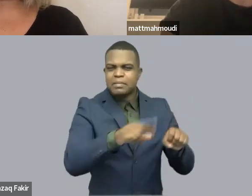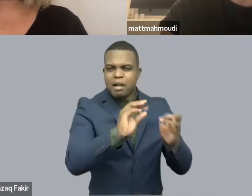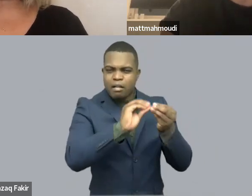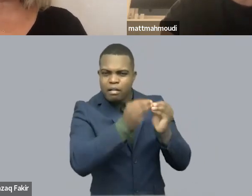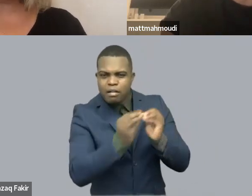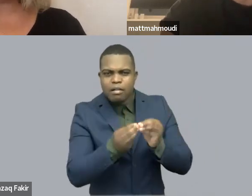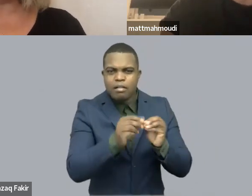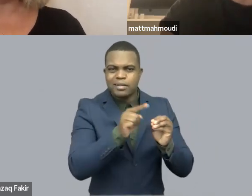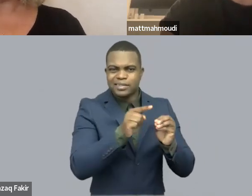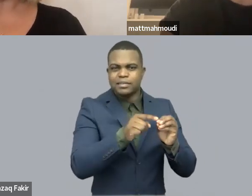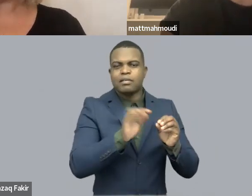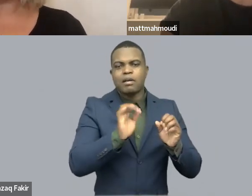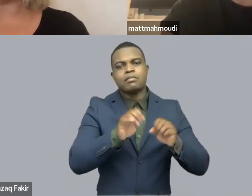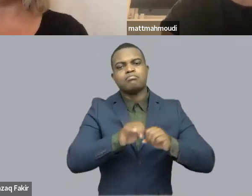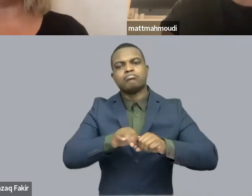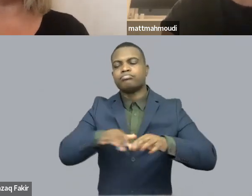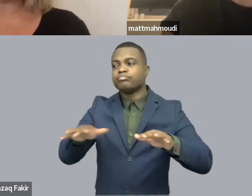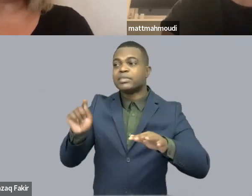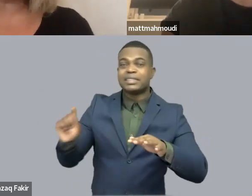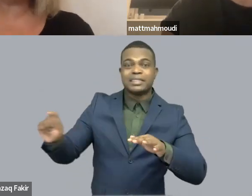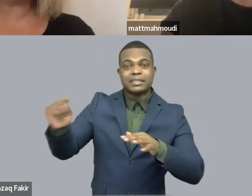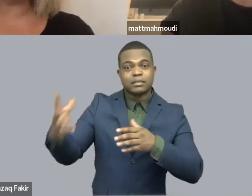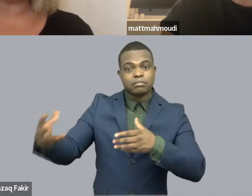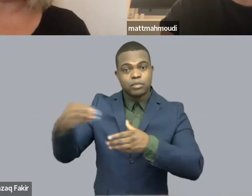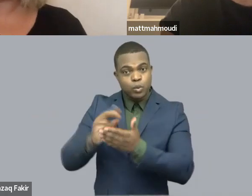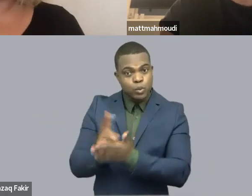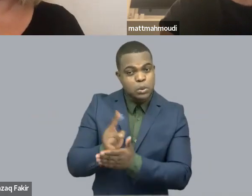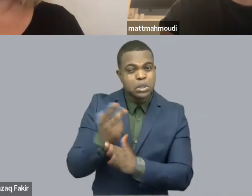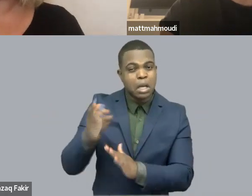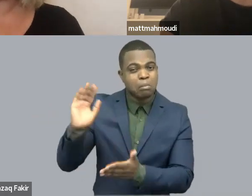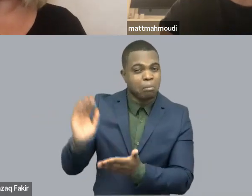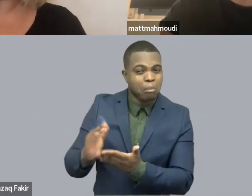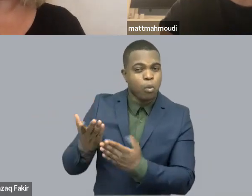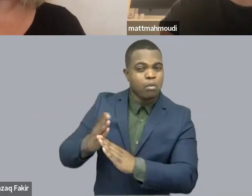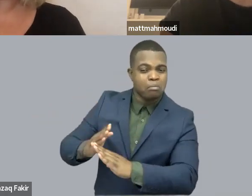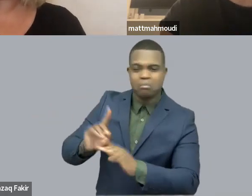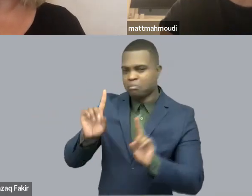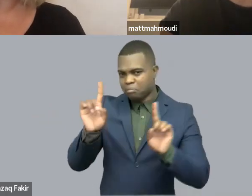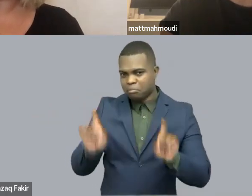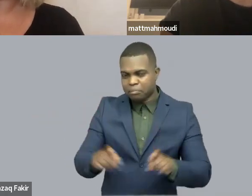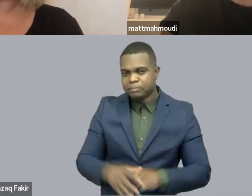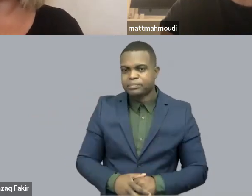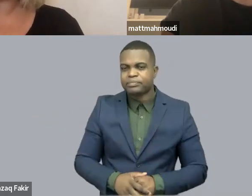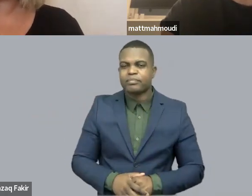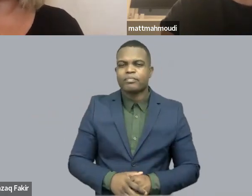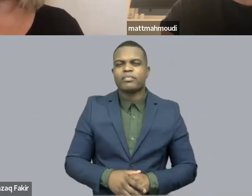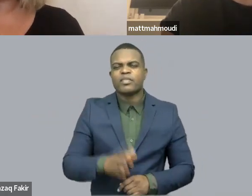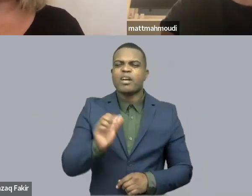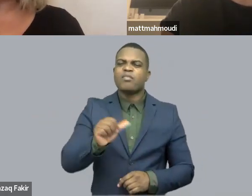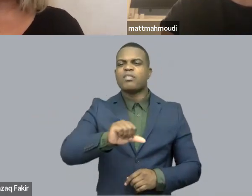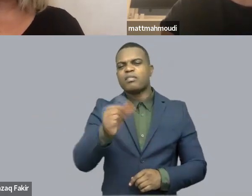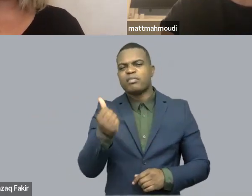question. Yeah, it really does, because yeah, it's what came to mind in listening to you, and I imagine others were probably